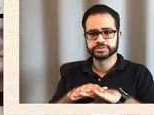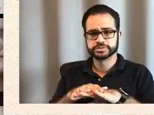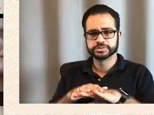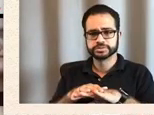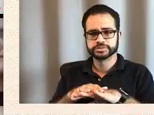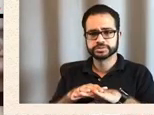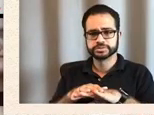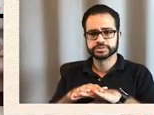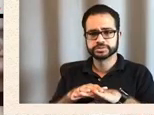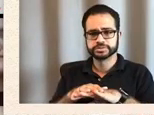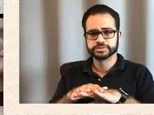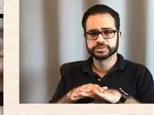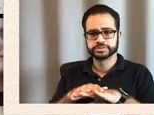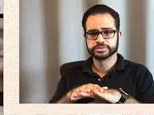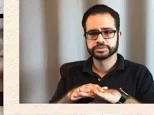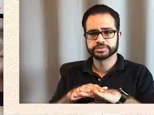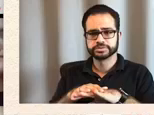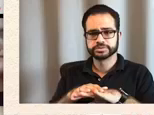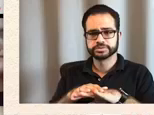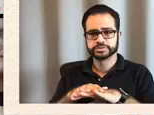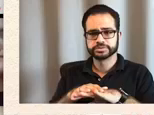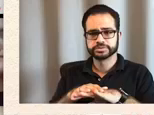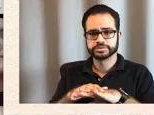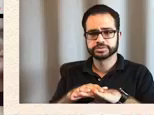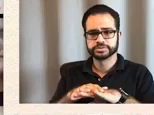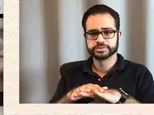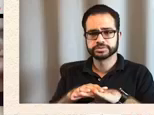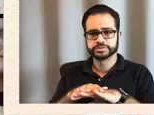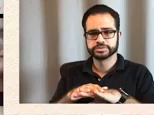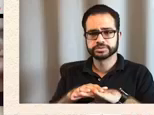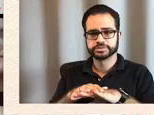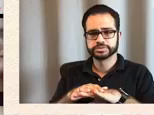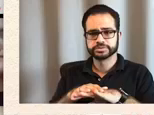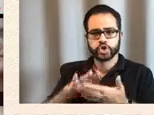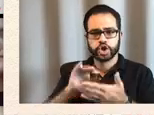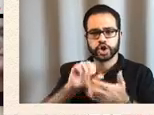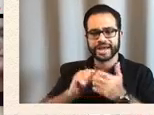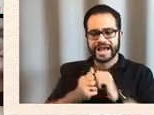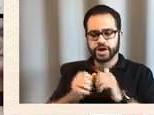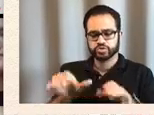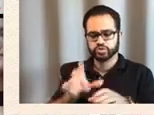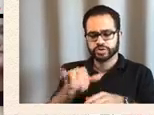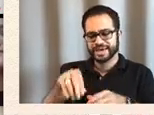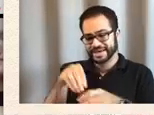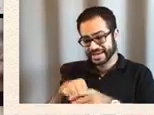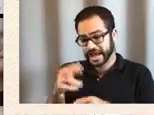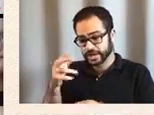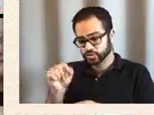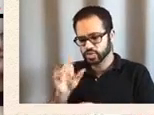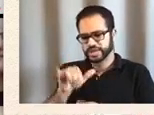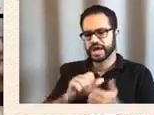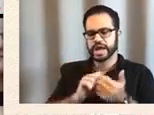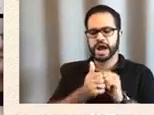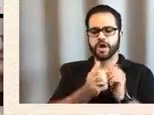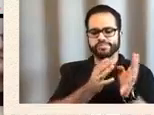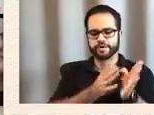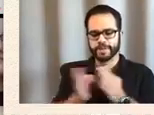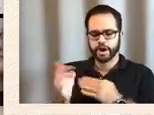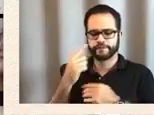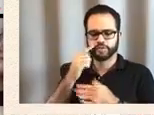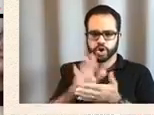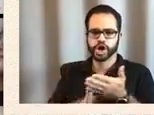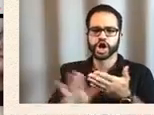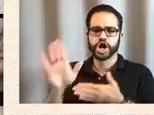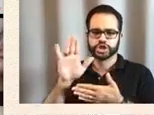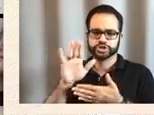go through the process of learning how to do that in high school and how that prepares you for college. Because